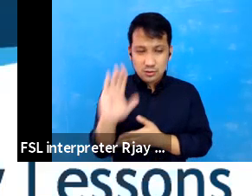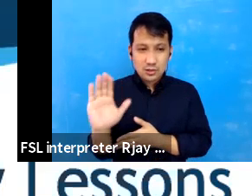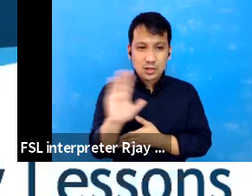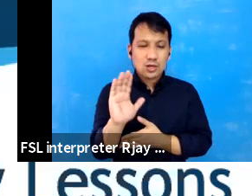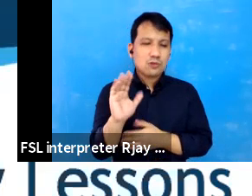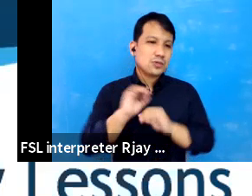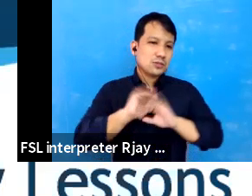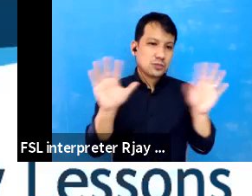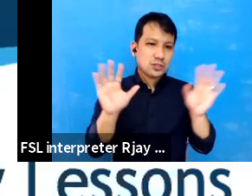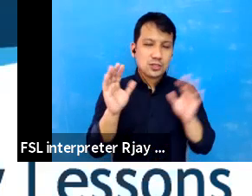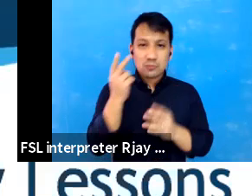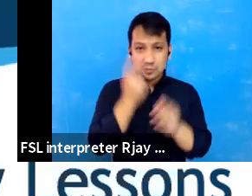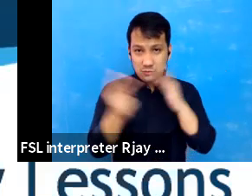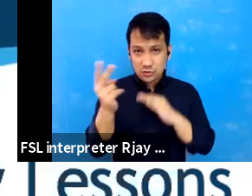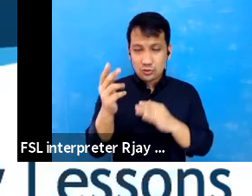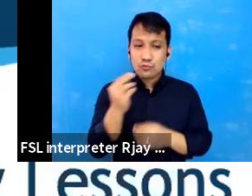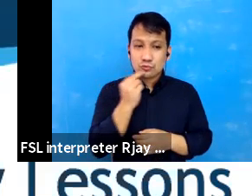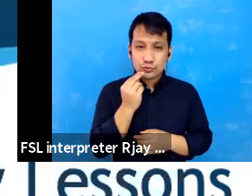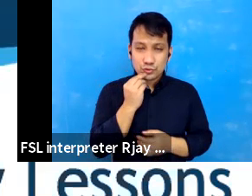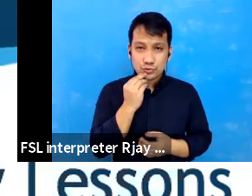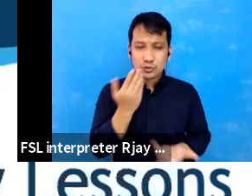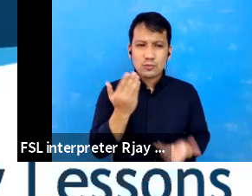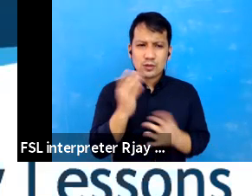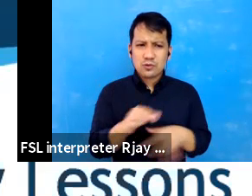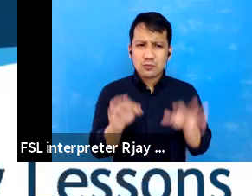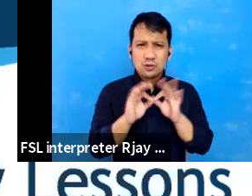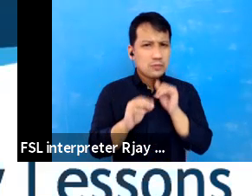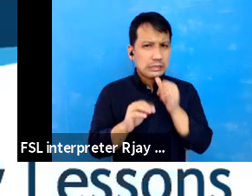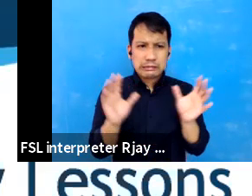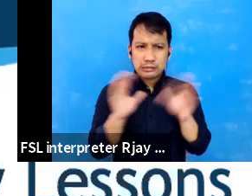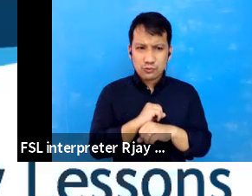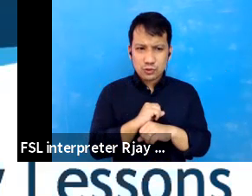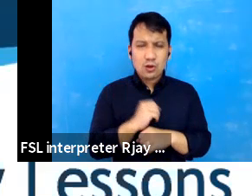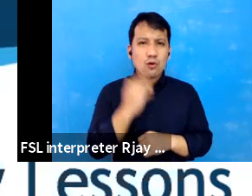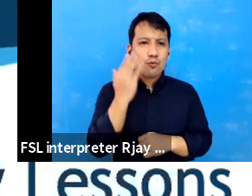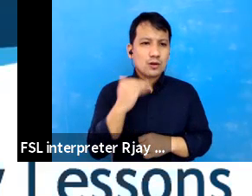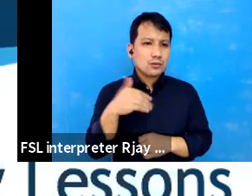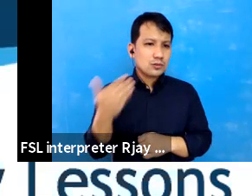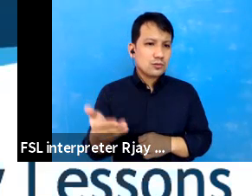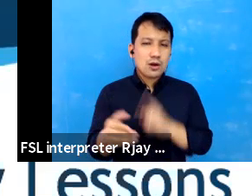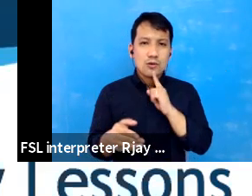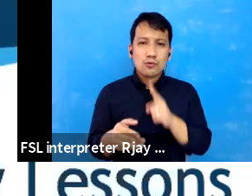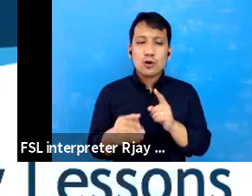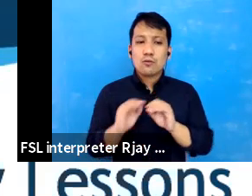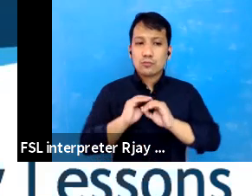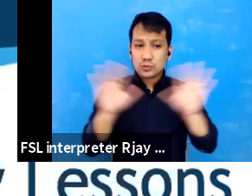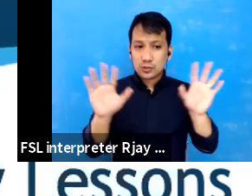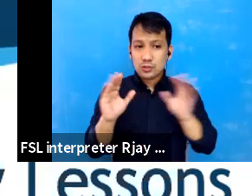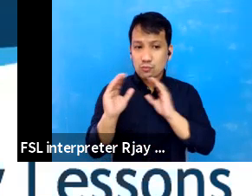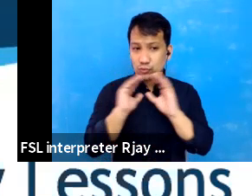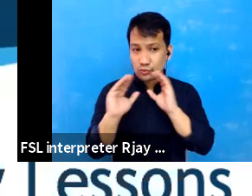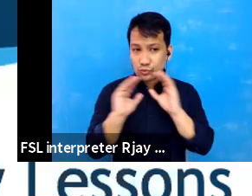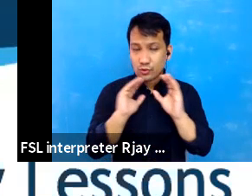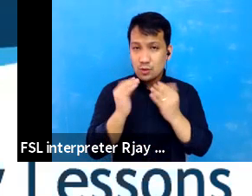maging maliwanag yung vision for nutrition. At hindi lang nagtapos doon. And ensuring that this is clearly